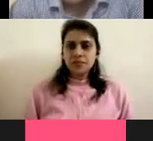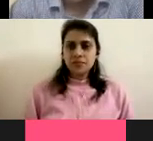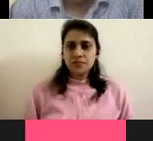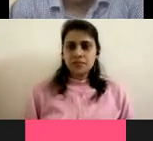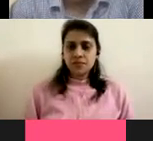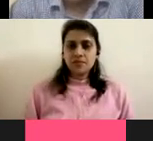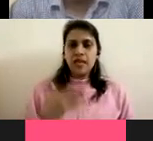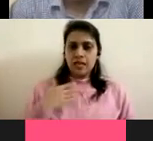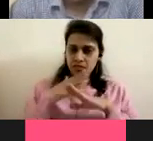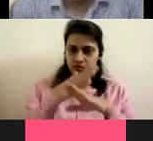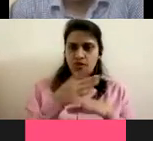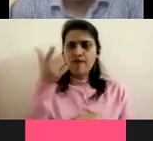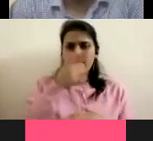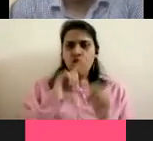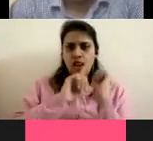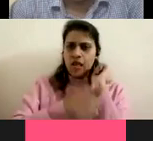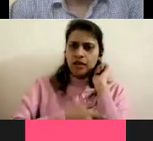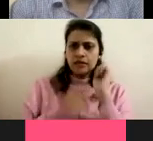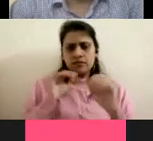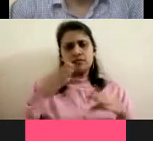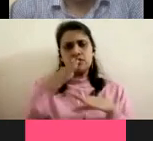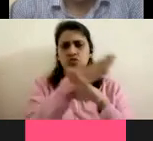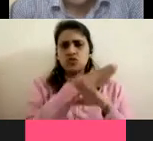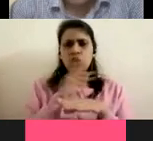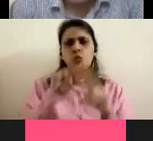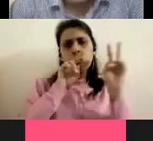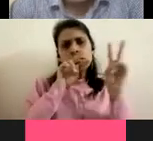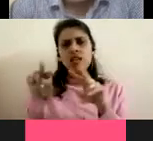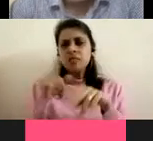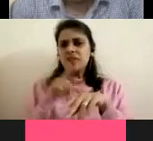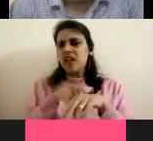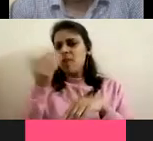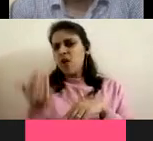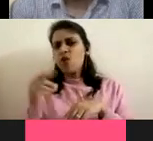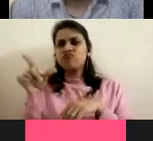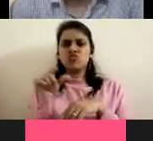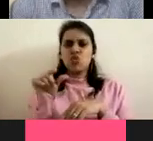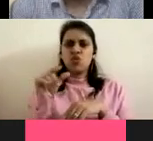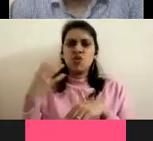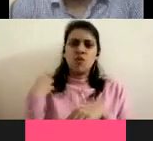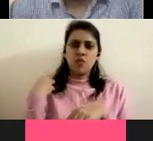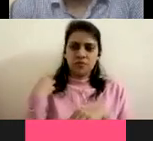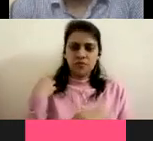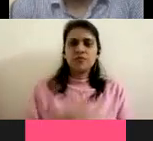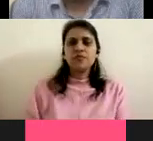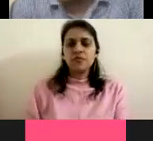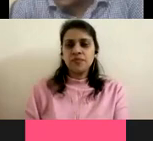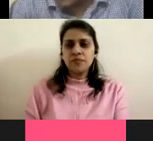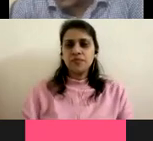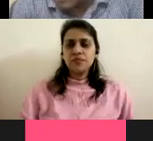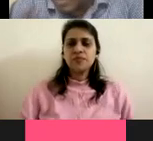I'll share this video in the chat box later. You can see, because we are really short on time here. I would like to